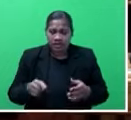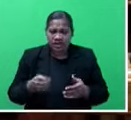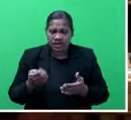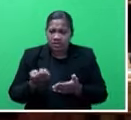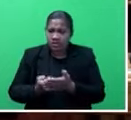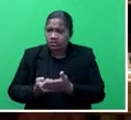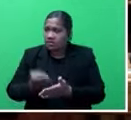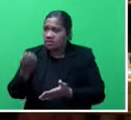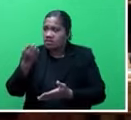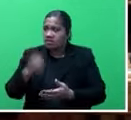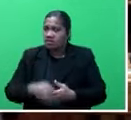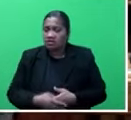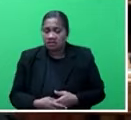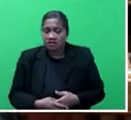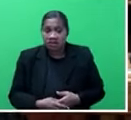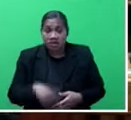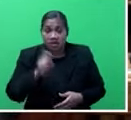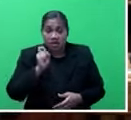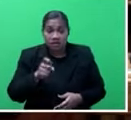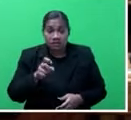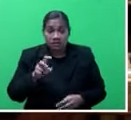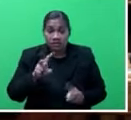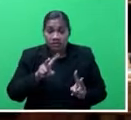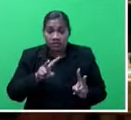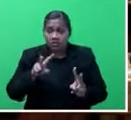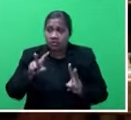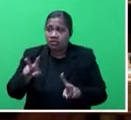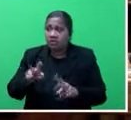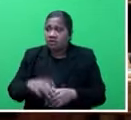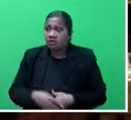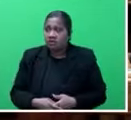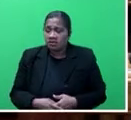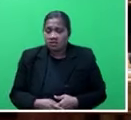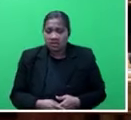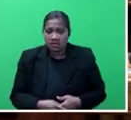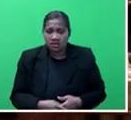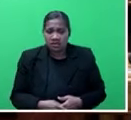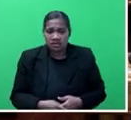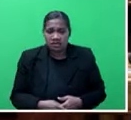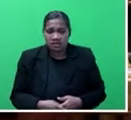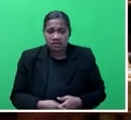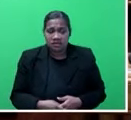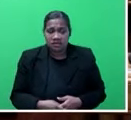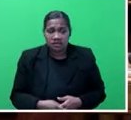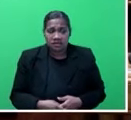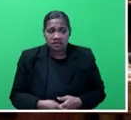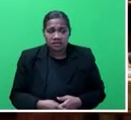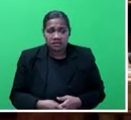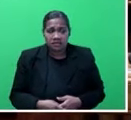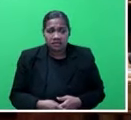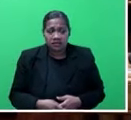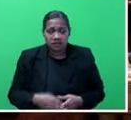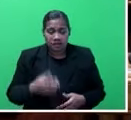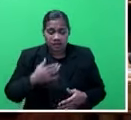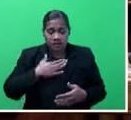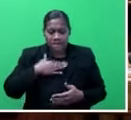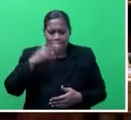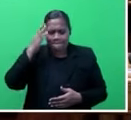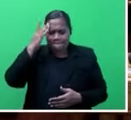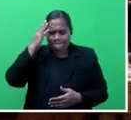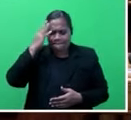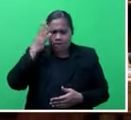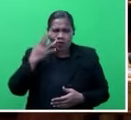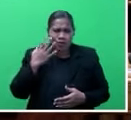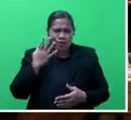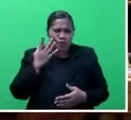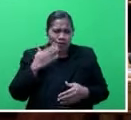sense? Now, if you look at the allocation, when he says bolster the economy, my mind goes to, it